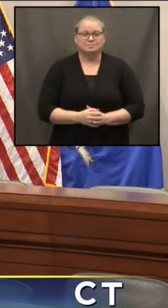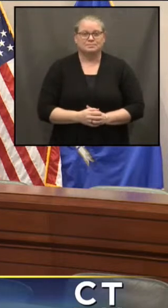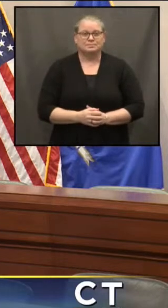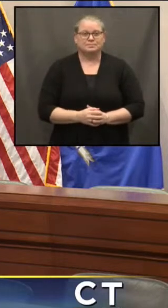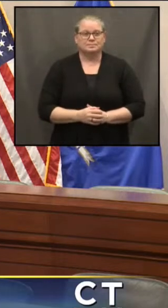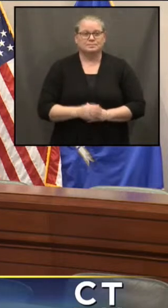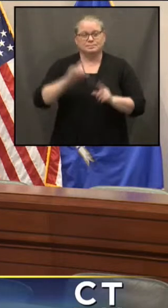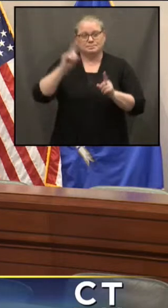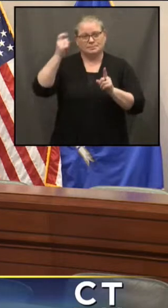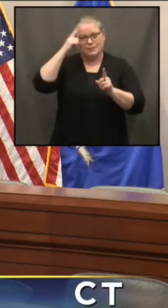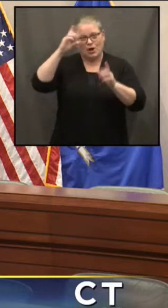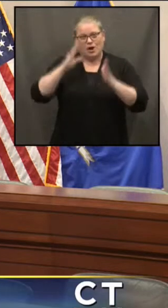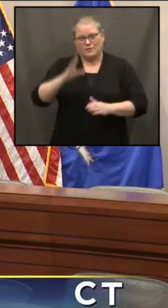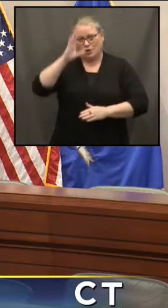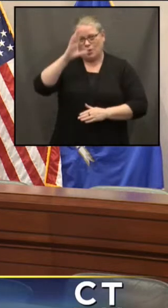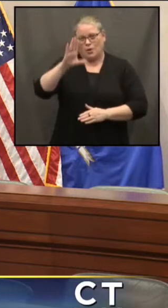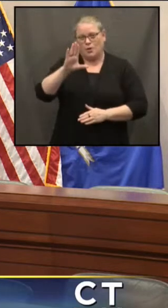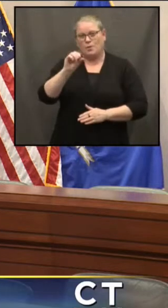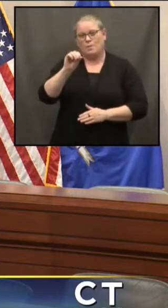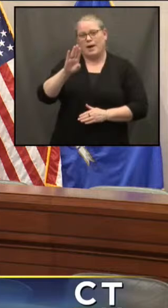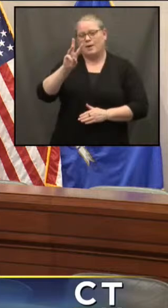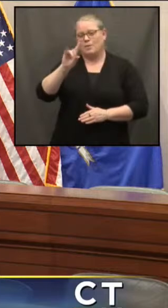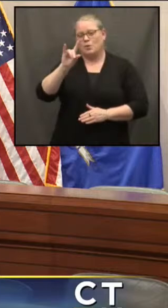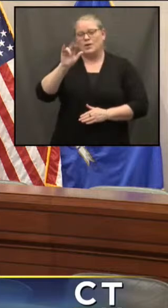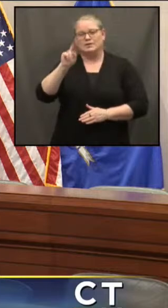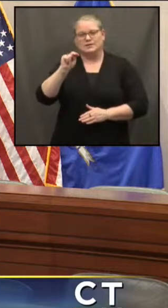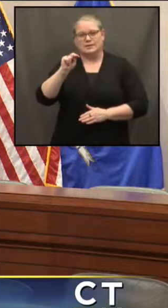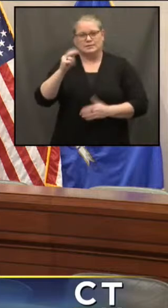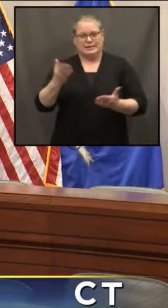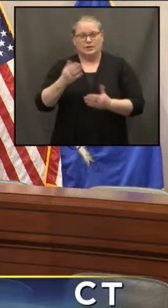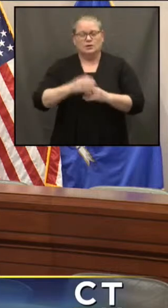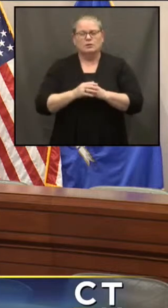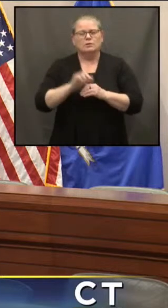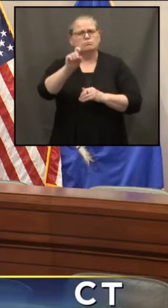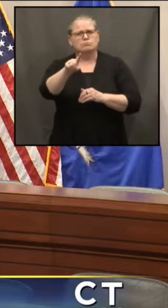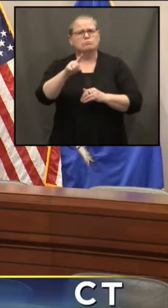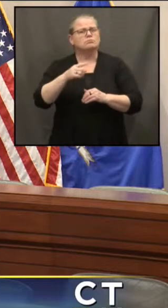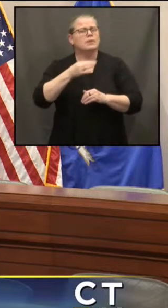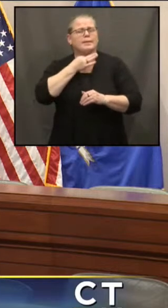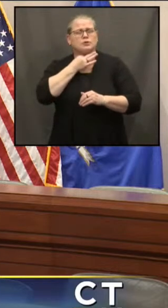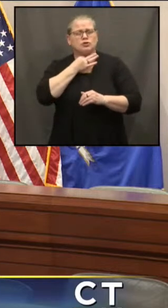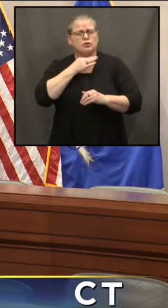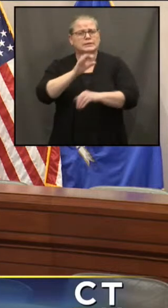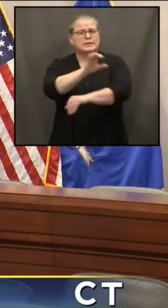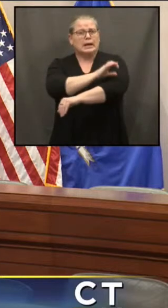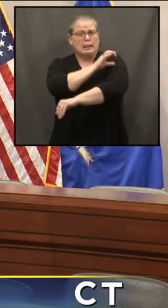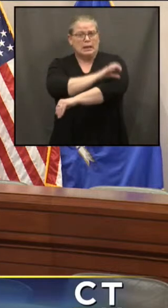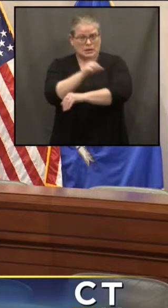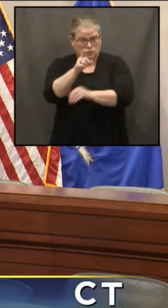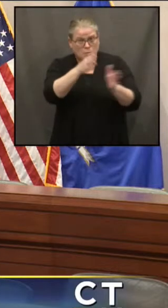Governor Bob Wilson, wondering if you plan on opening up more clinics, little mini clinics around the state?